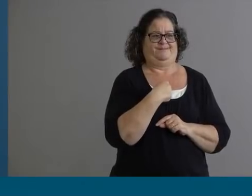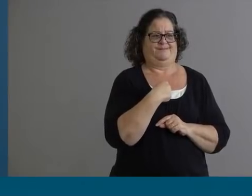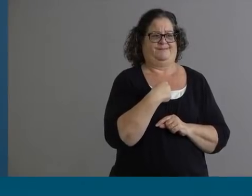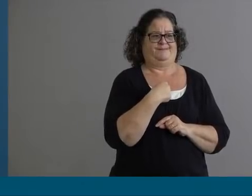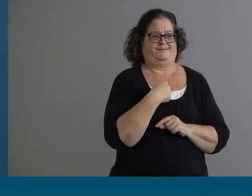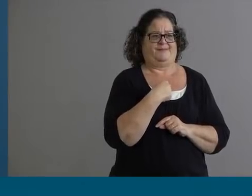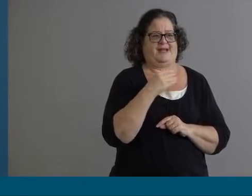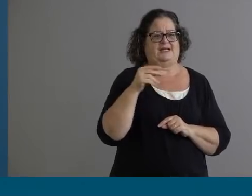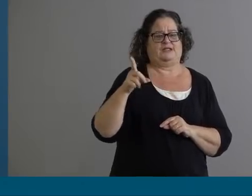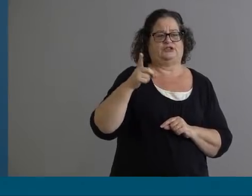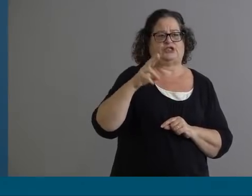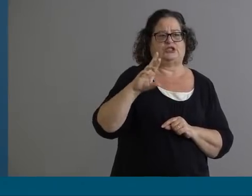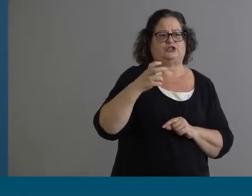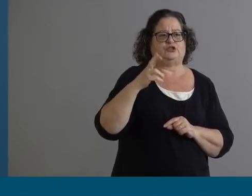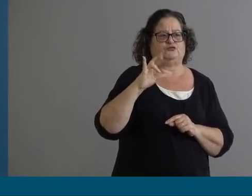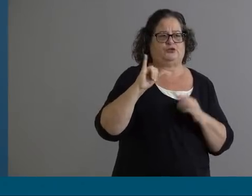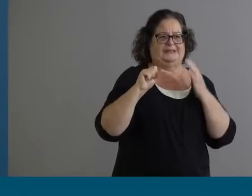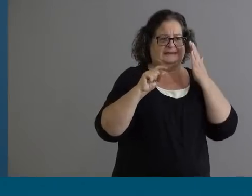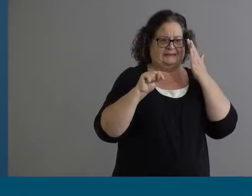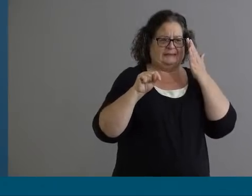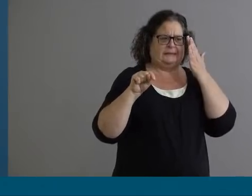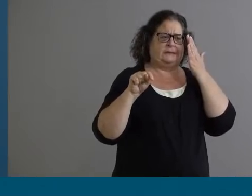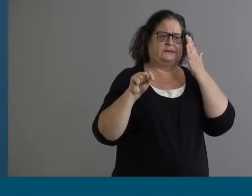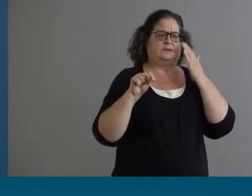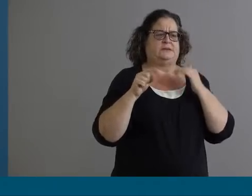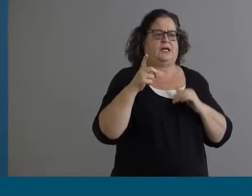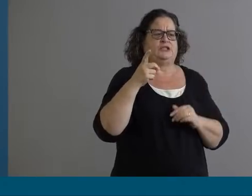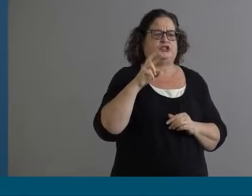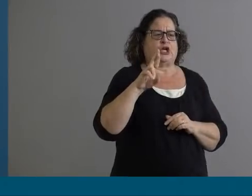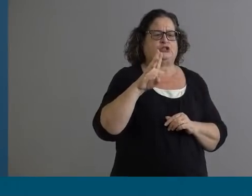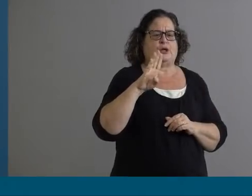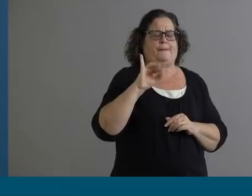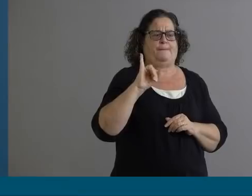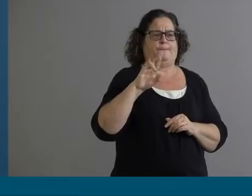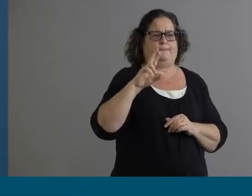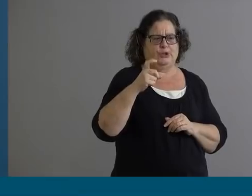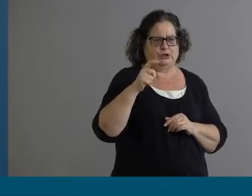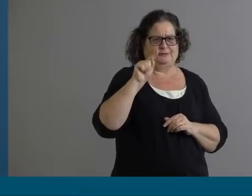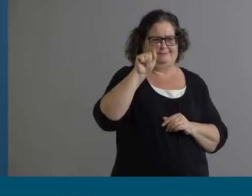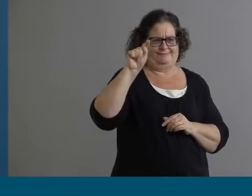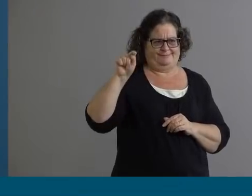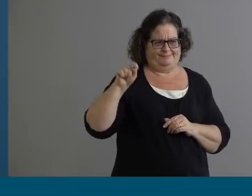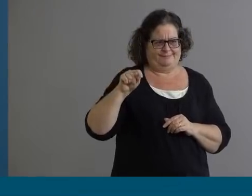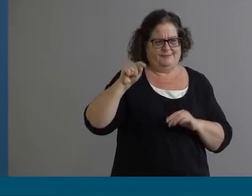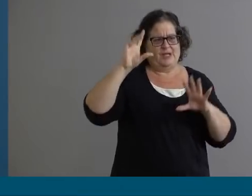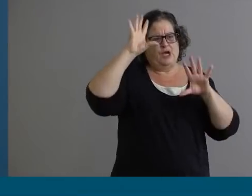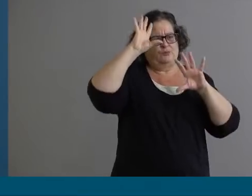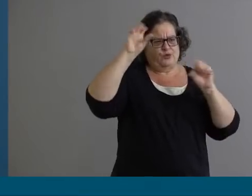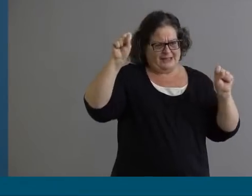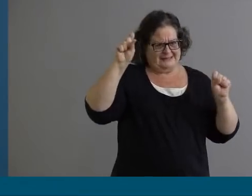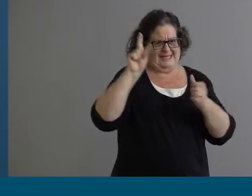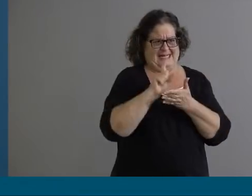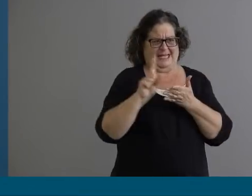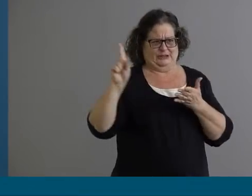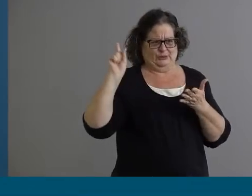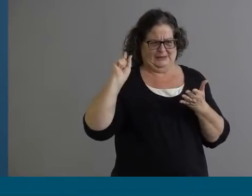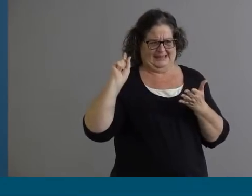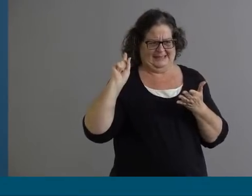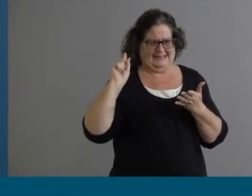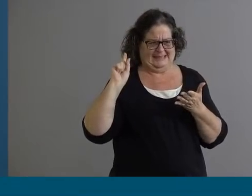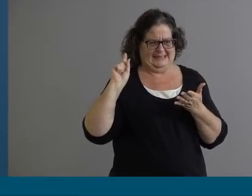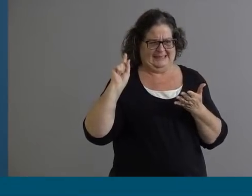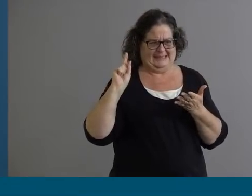Dr. Burks with the Vice President last week. We are launching Project Catapult to